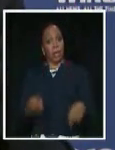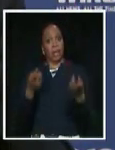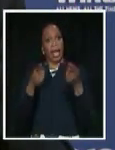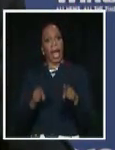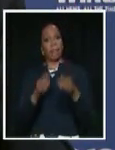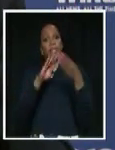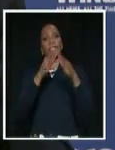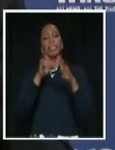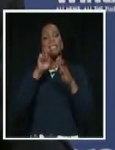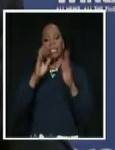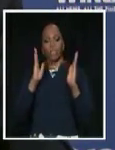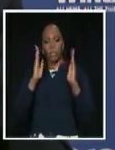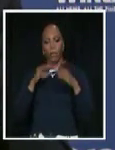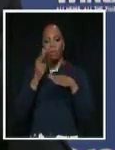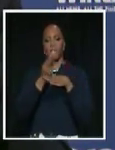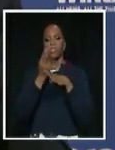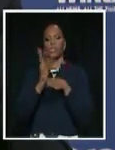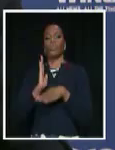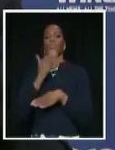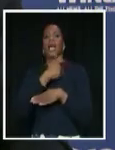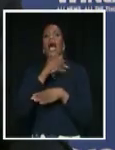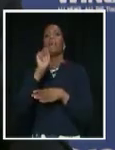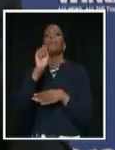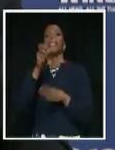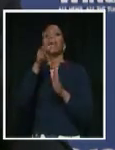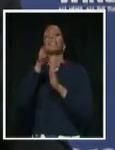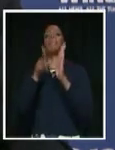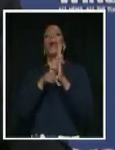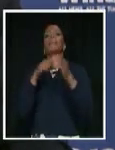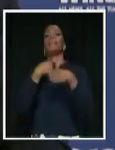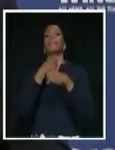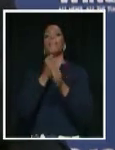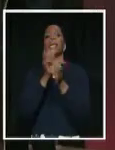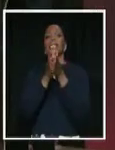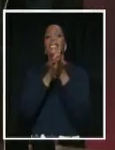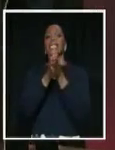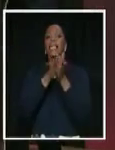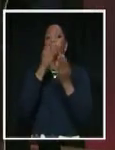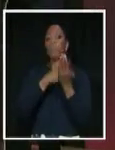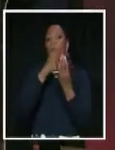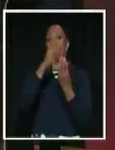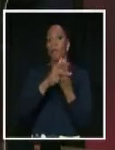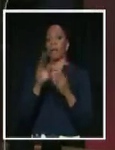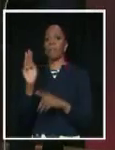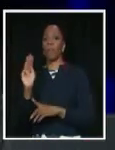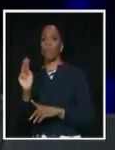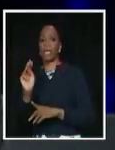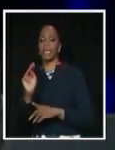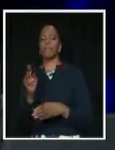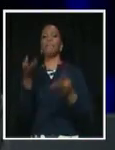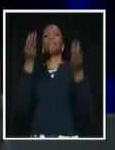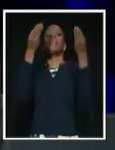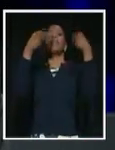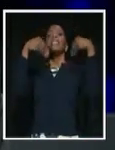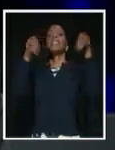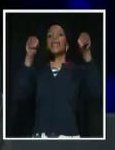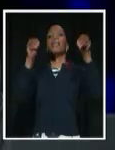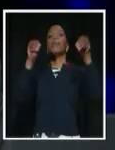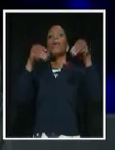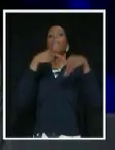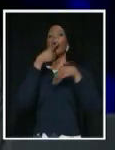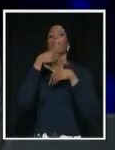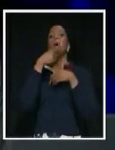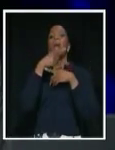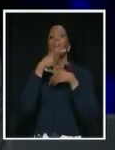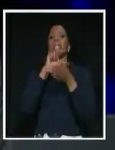just have to focus on it and use our tax policies to make that an incentive program. Next topic, gentlemen, selling off public assets. There's a proposal to